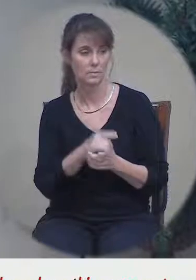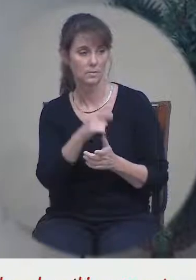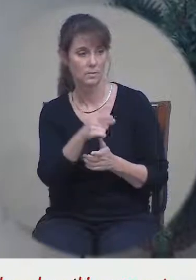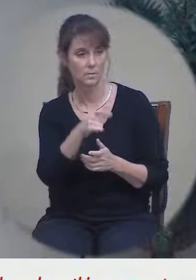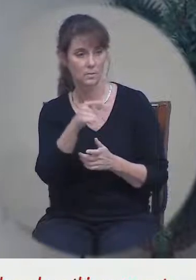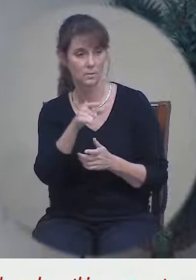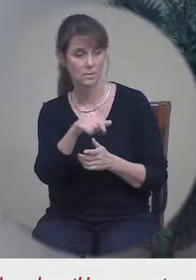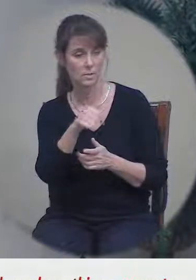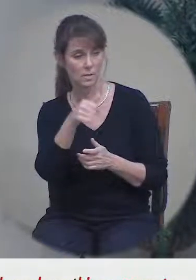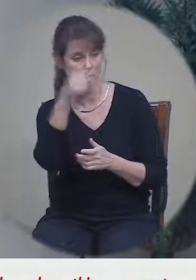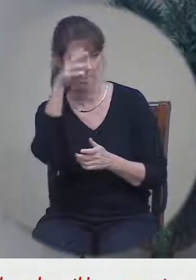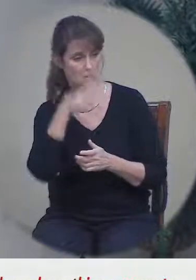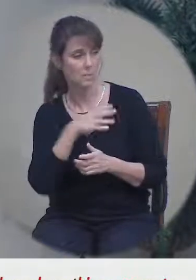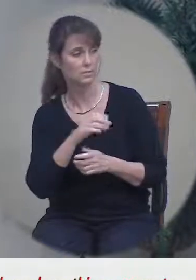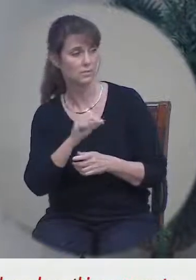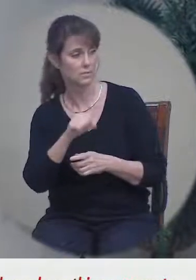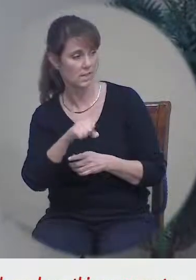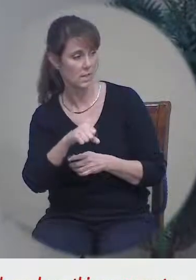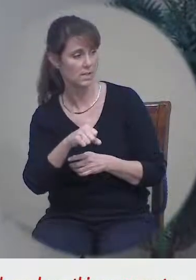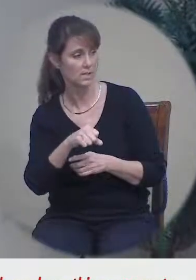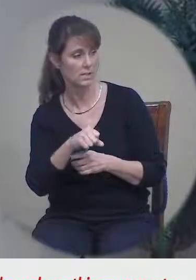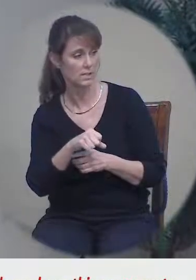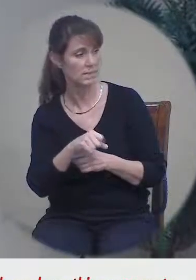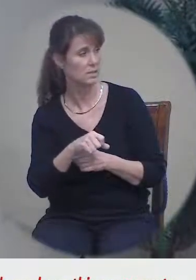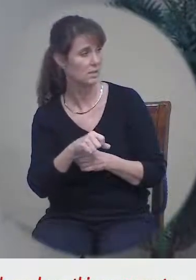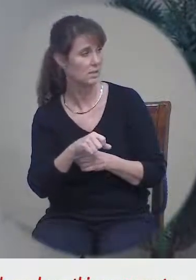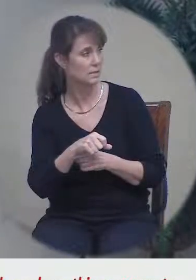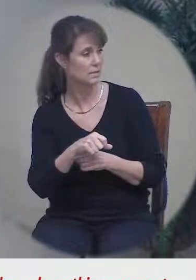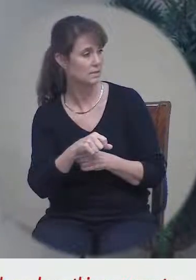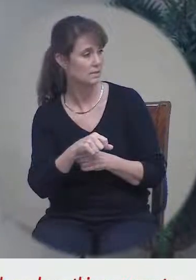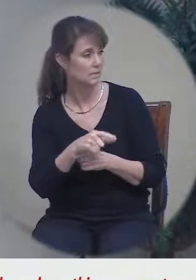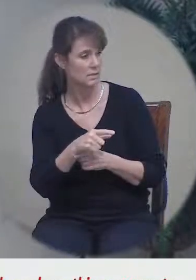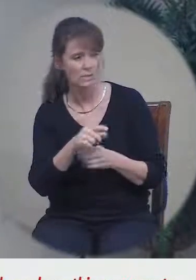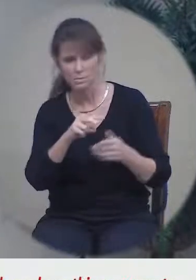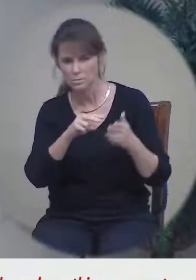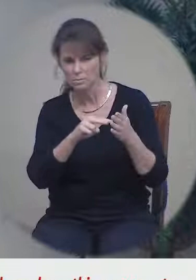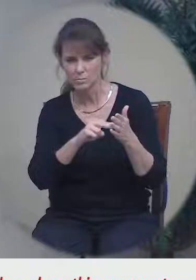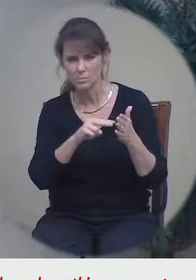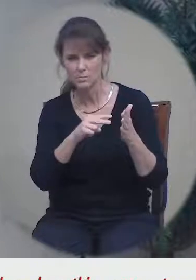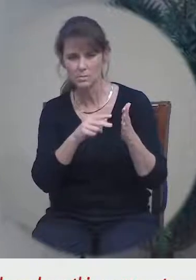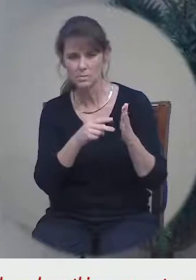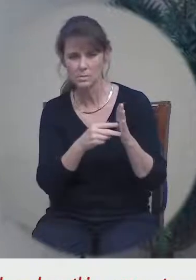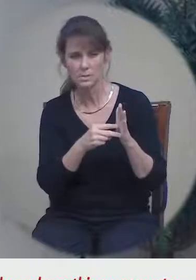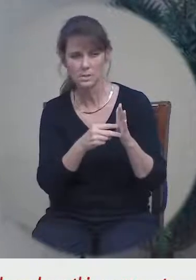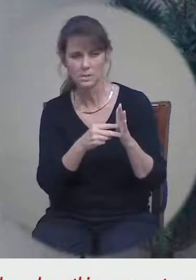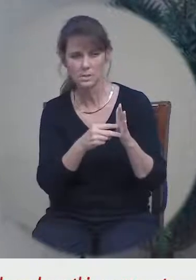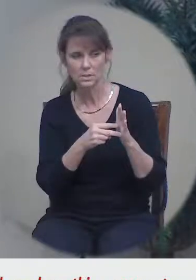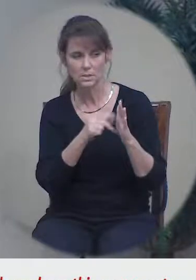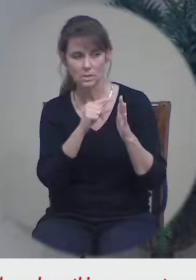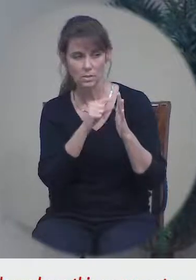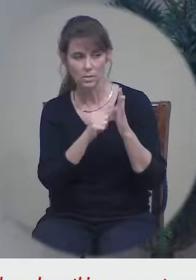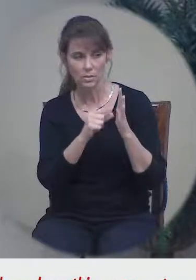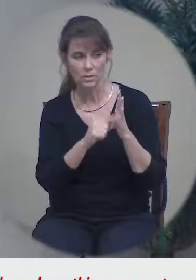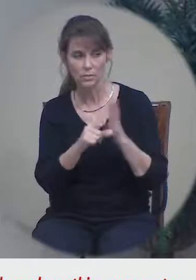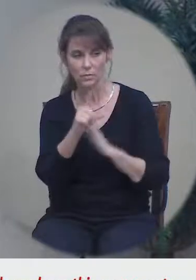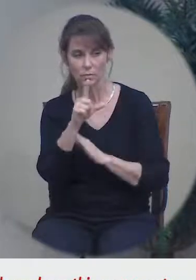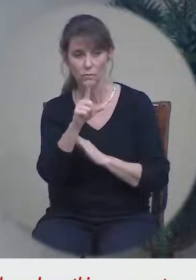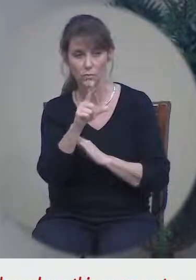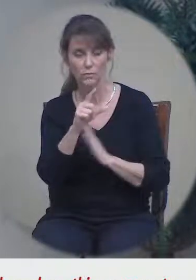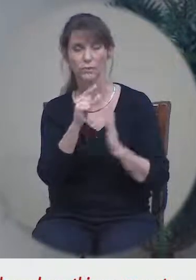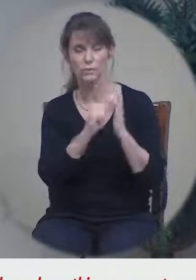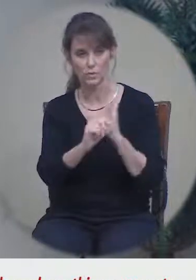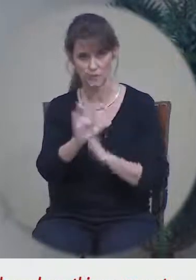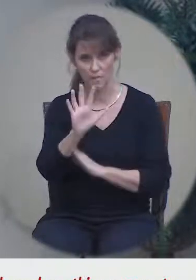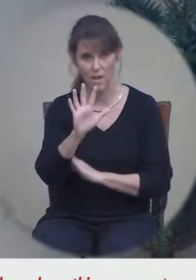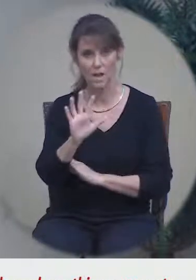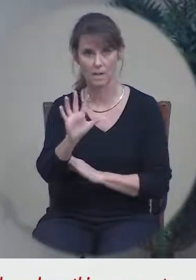was operate. Yeah. Well, I mean, I don't know which, if you're looking at, you're thinking in verse 20 of chapter 1 or verse